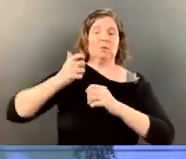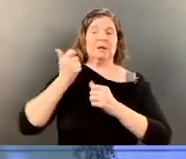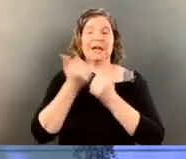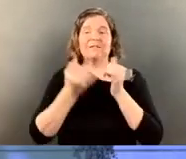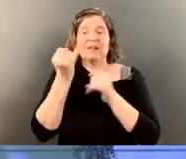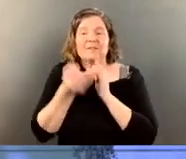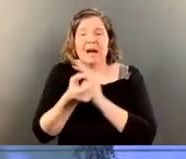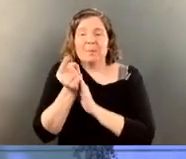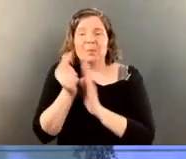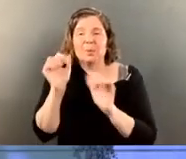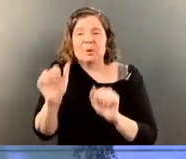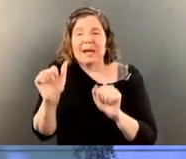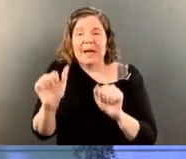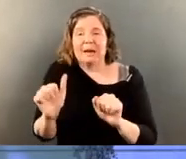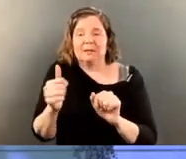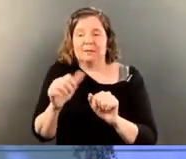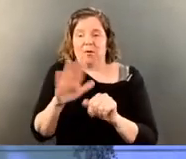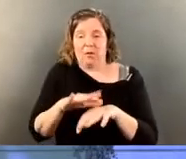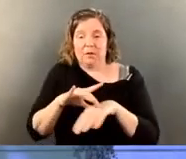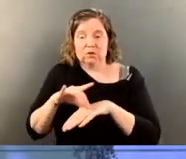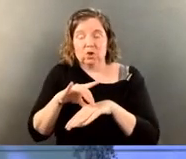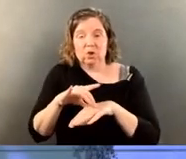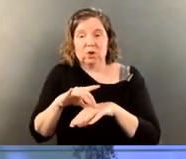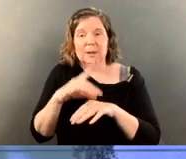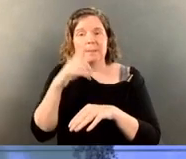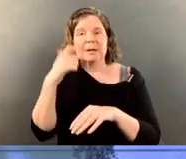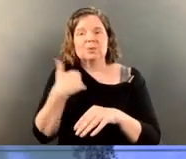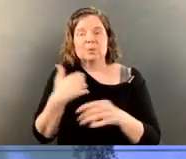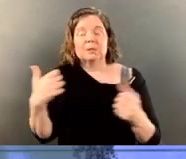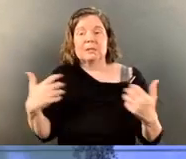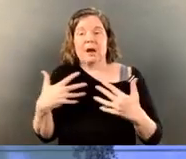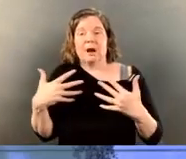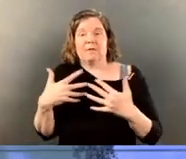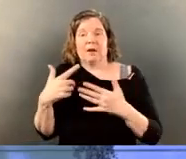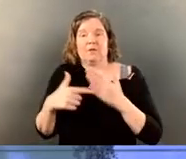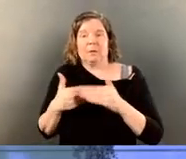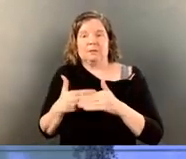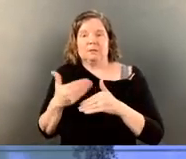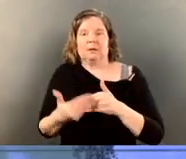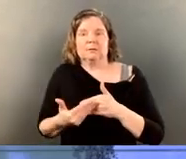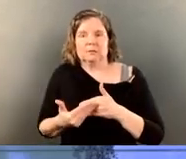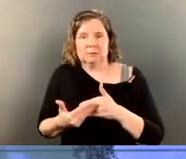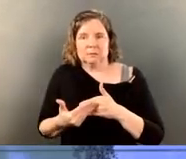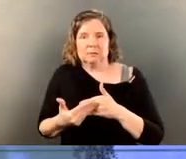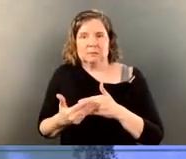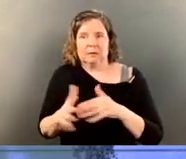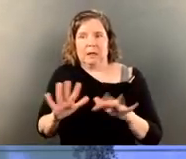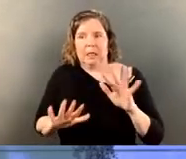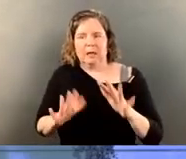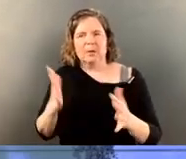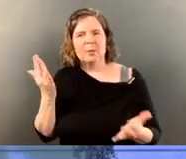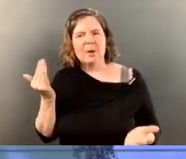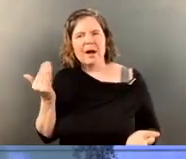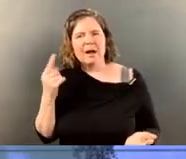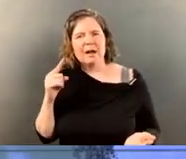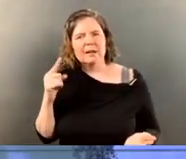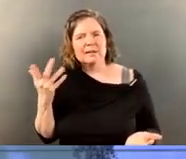final moment that we possibly can on this earth because we're terrified of what comes next. Why?